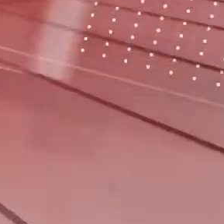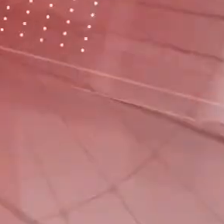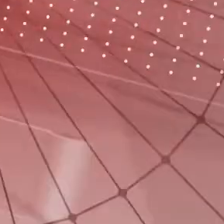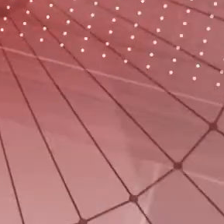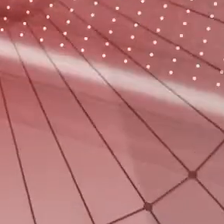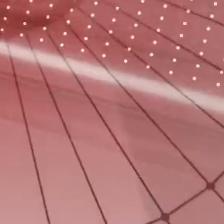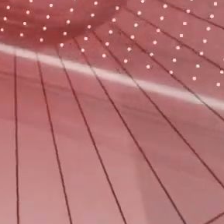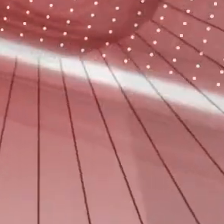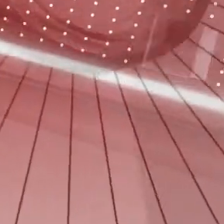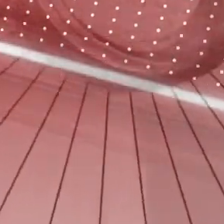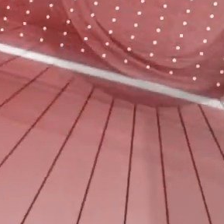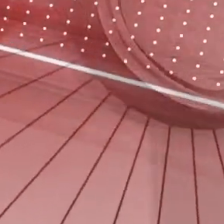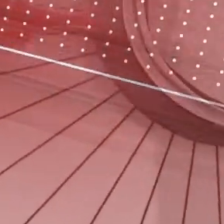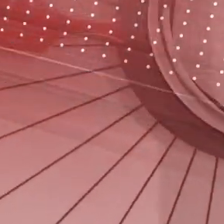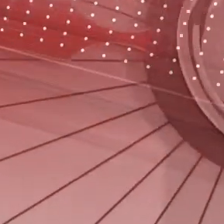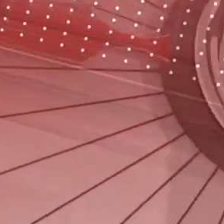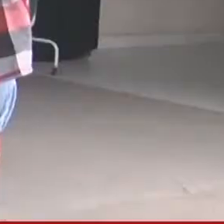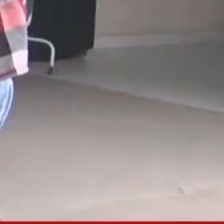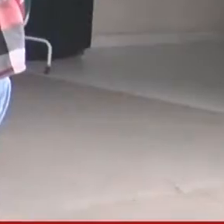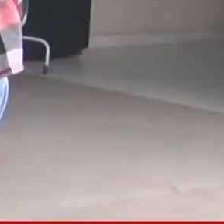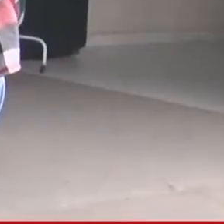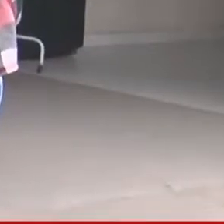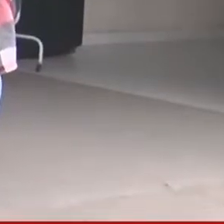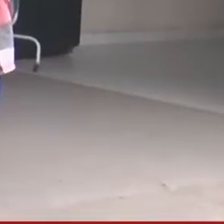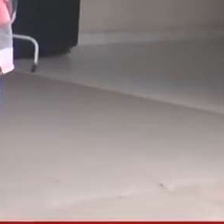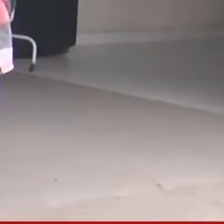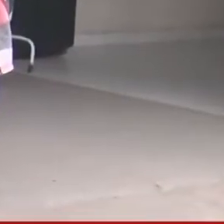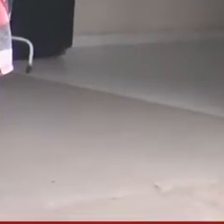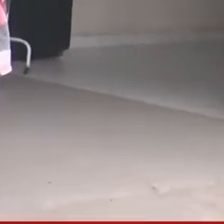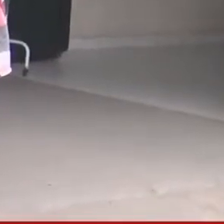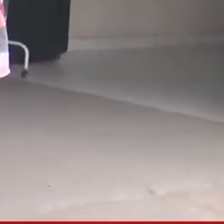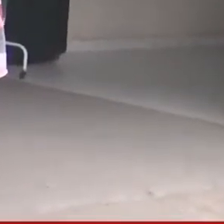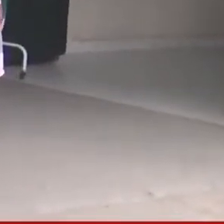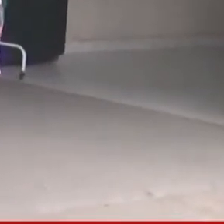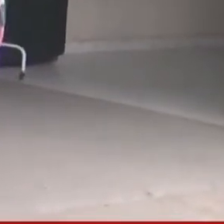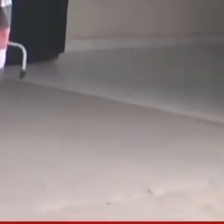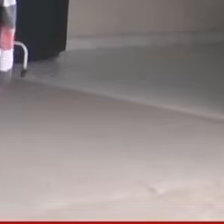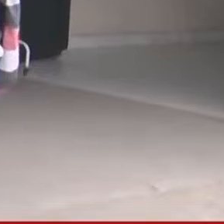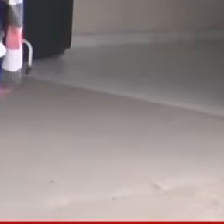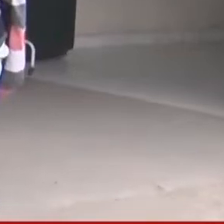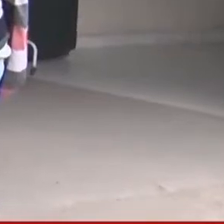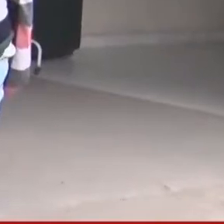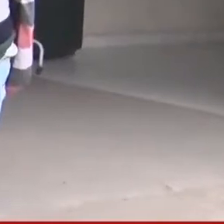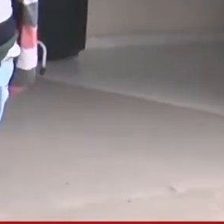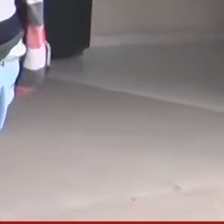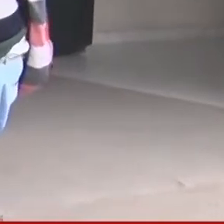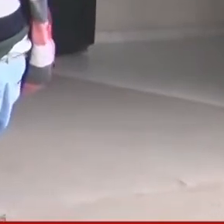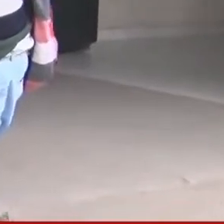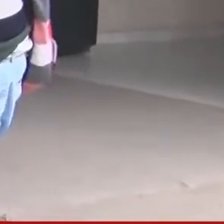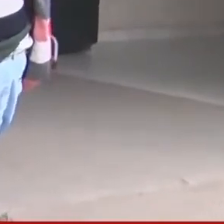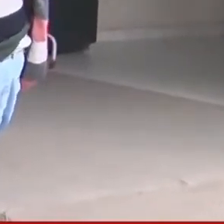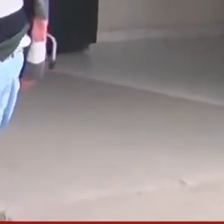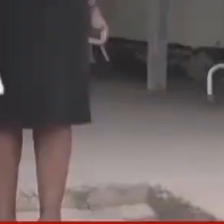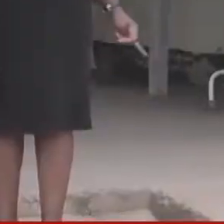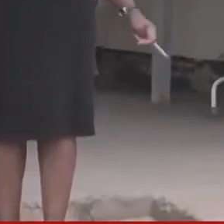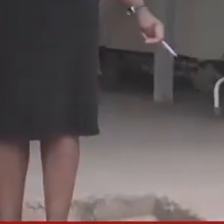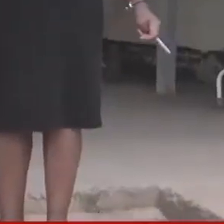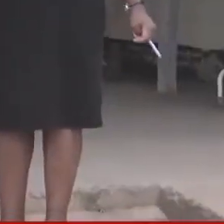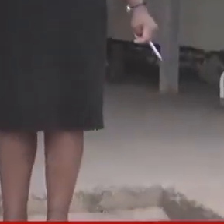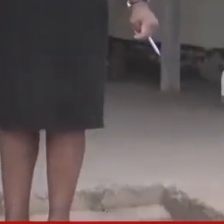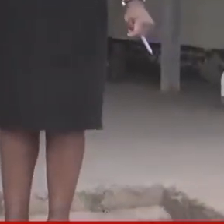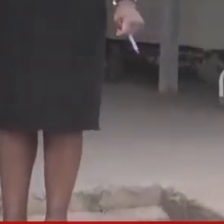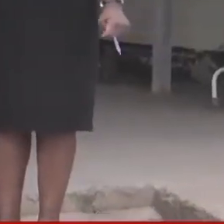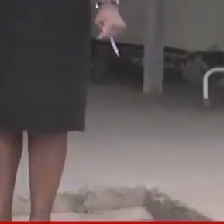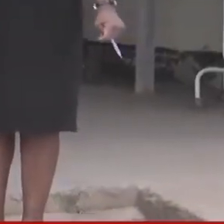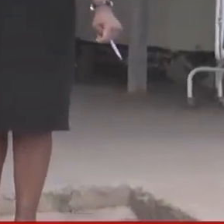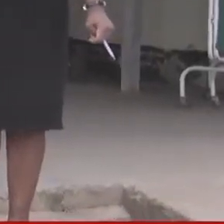in Manguo slums. Plus, no stone will be left unturned.